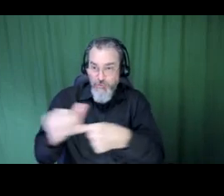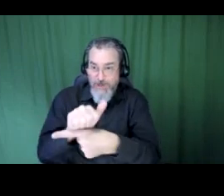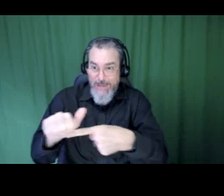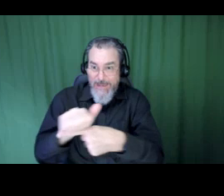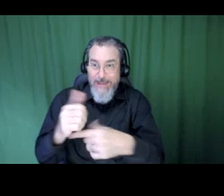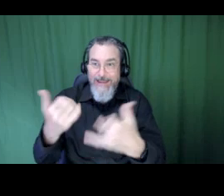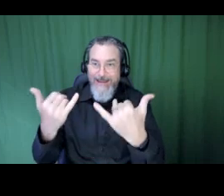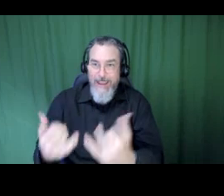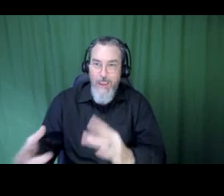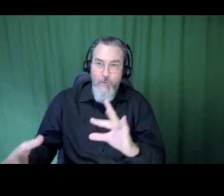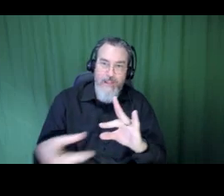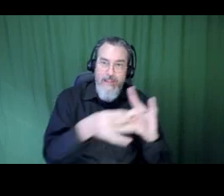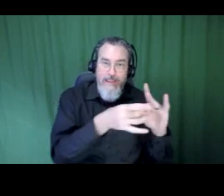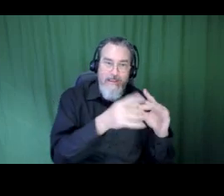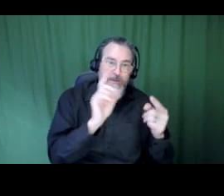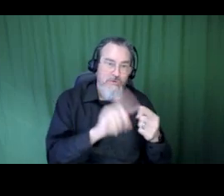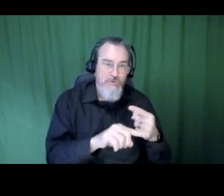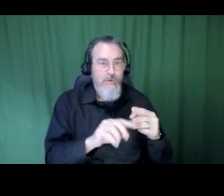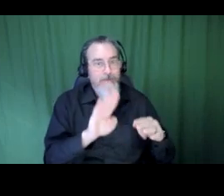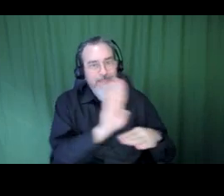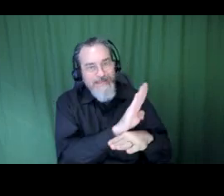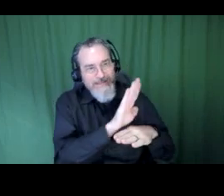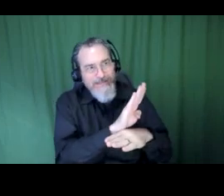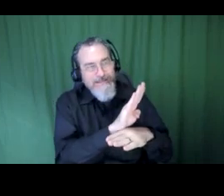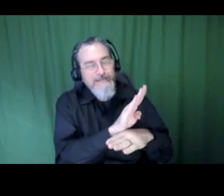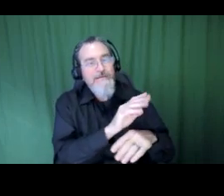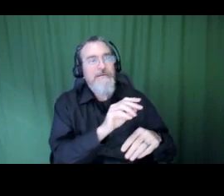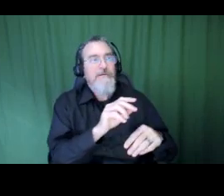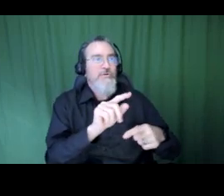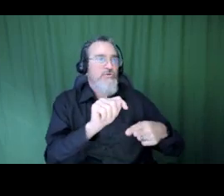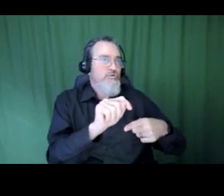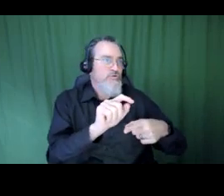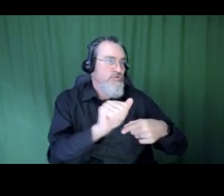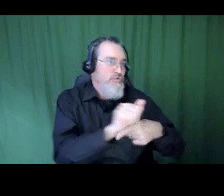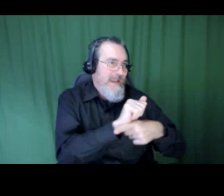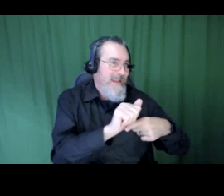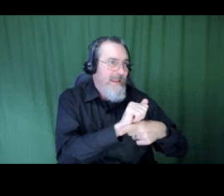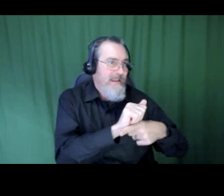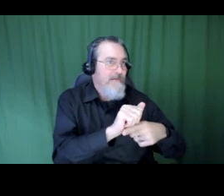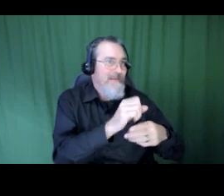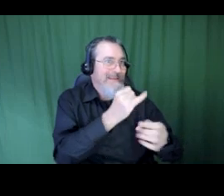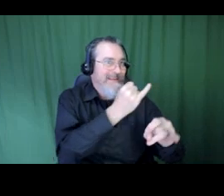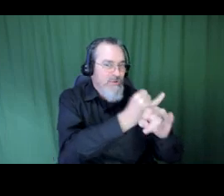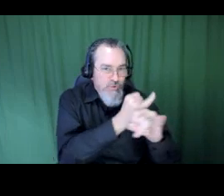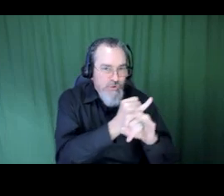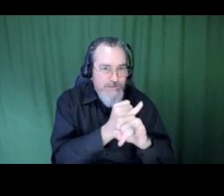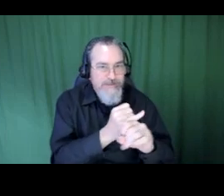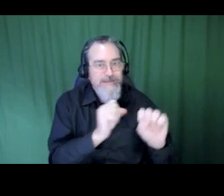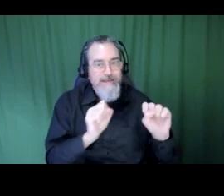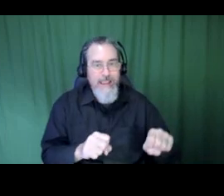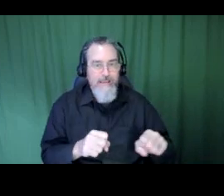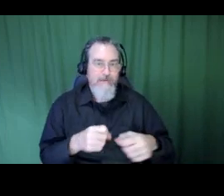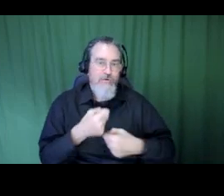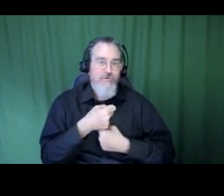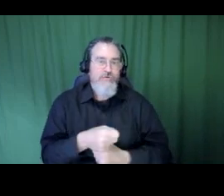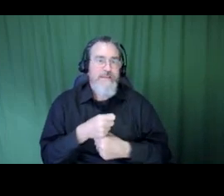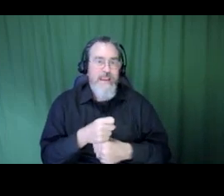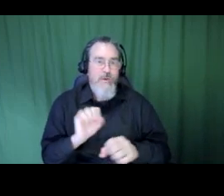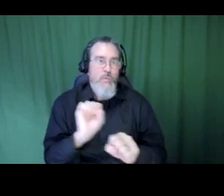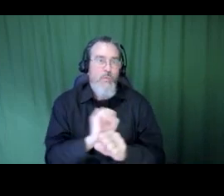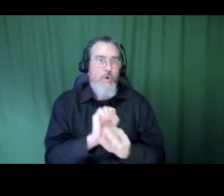providers, business, and training institutions to kind of create this holistic workforce that it's going to be able to address these